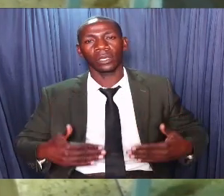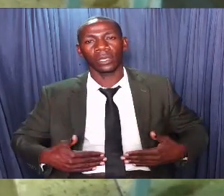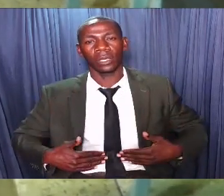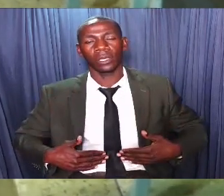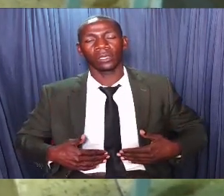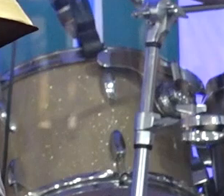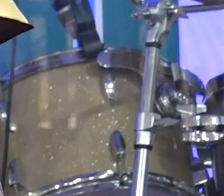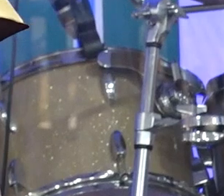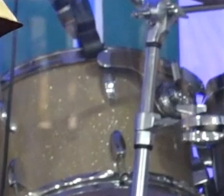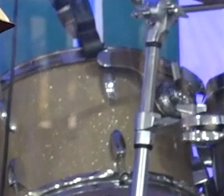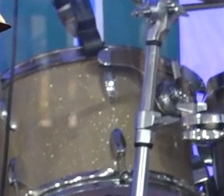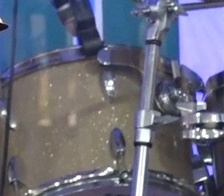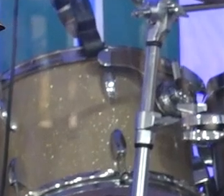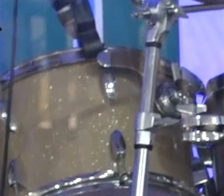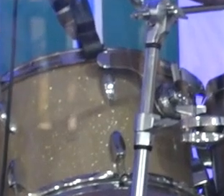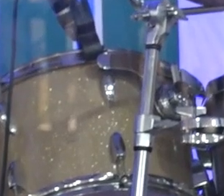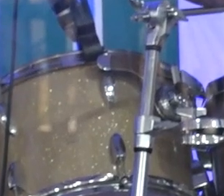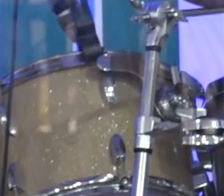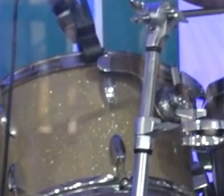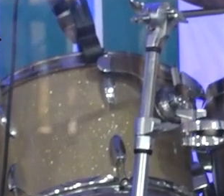Endelea. Endelea.